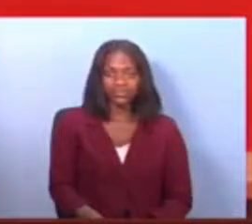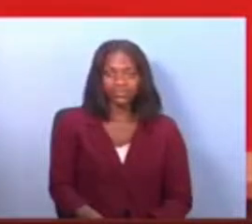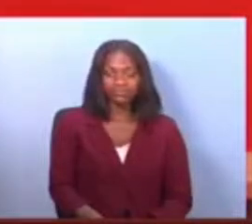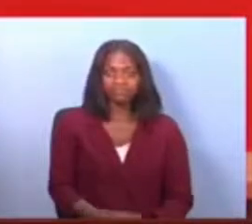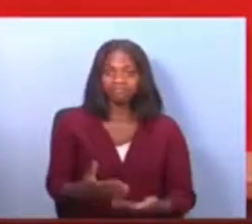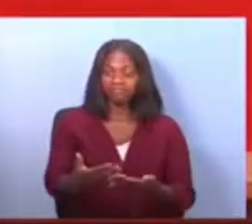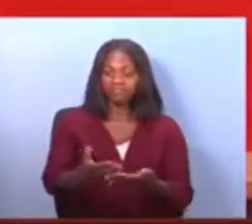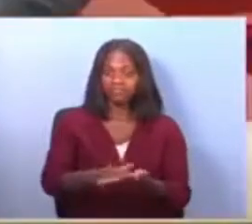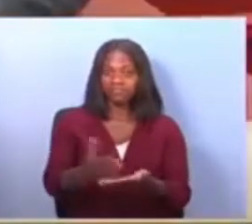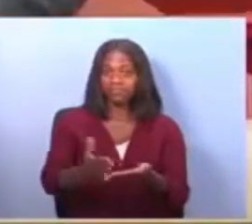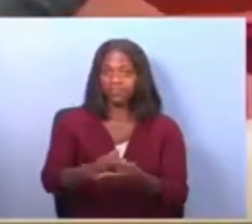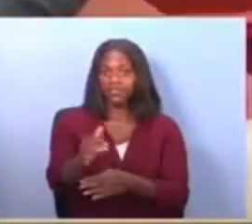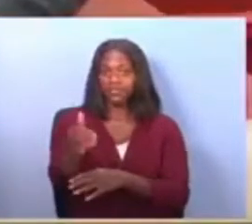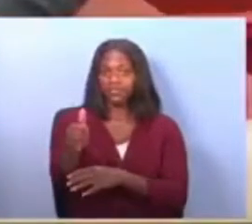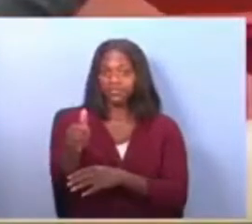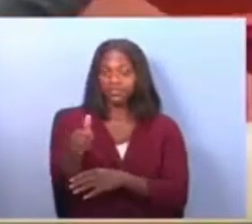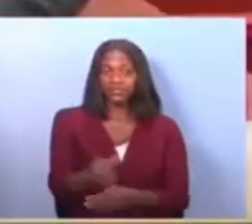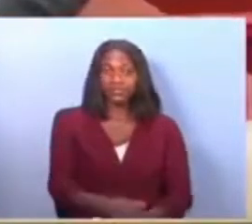Page 10.